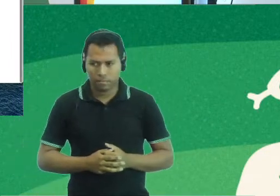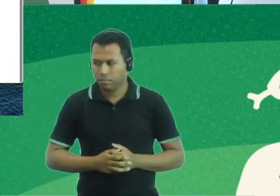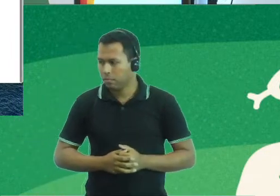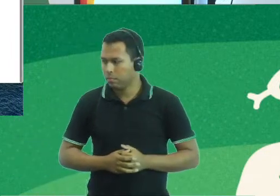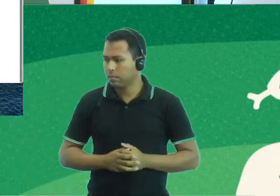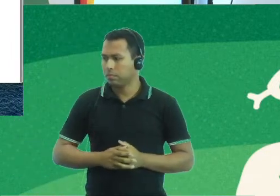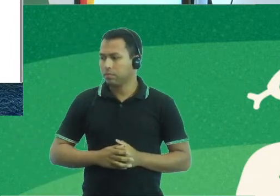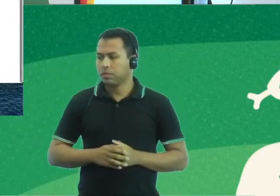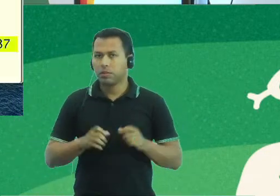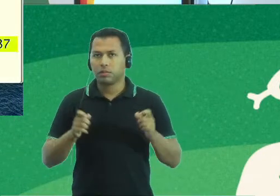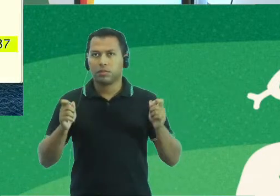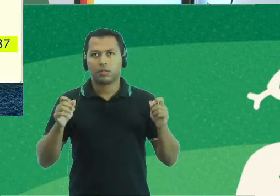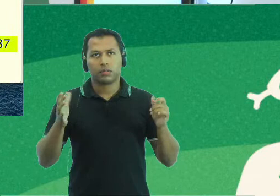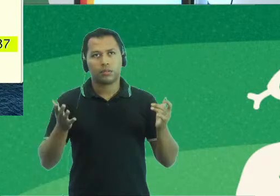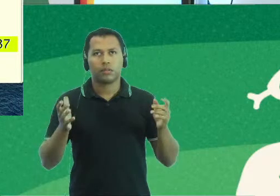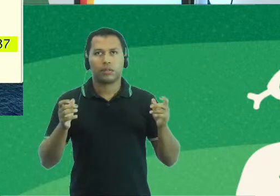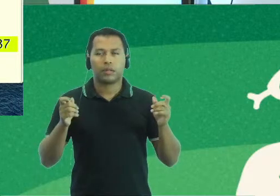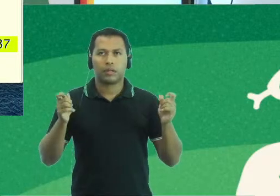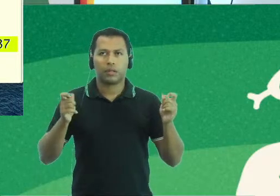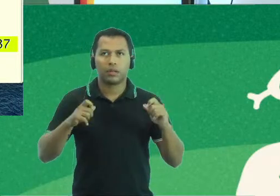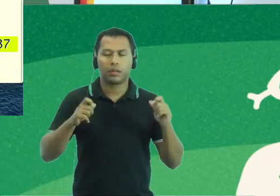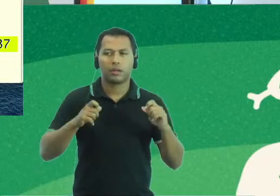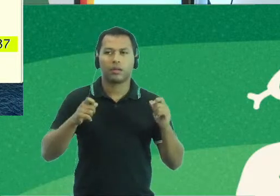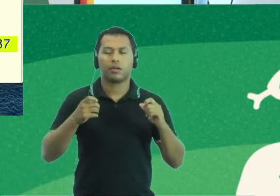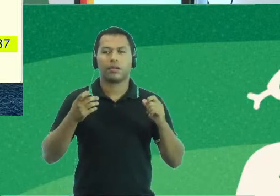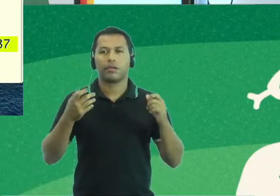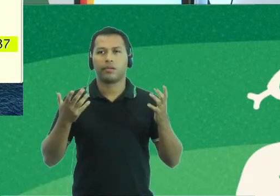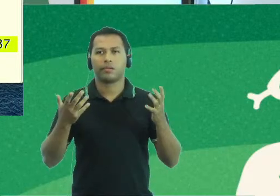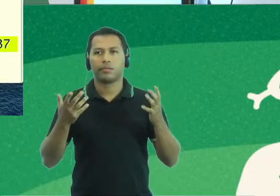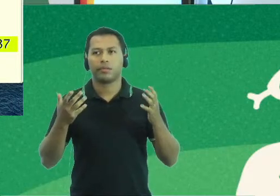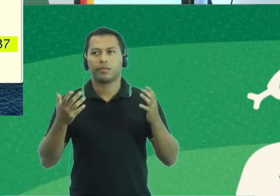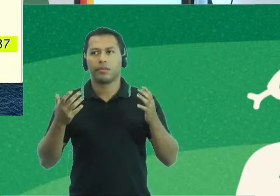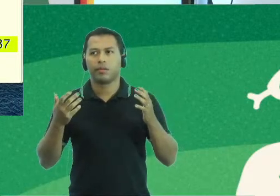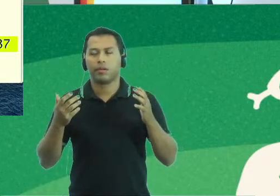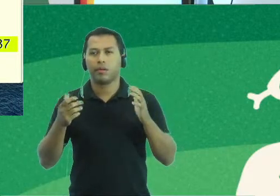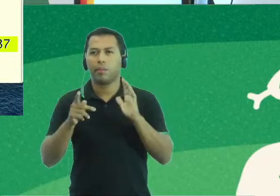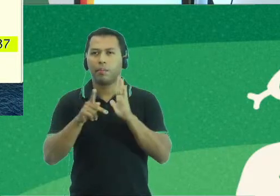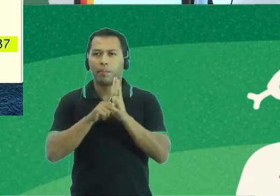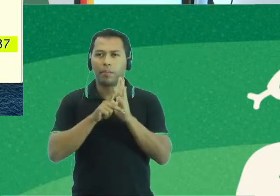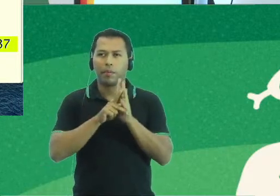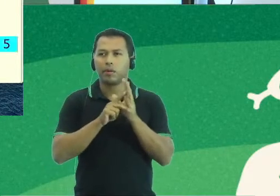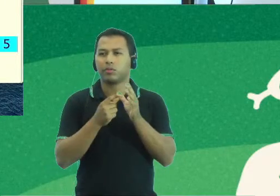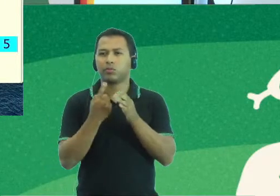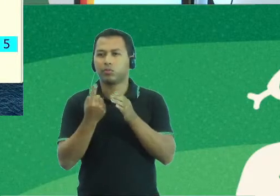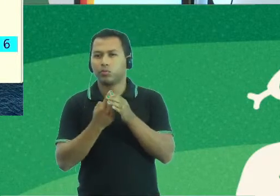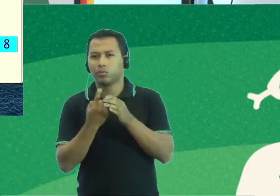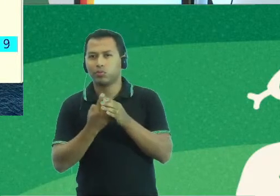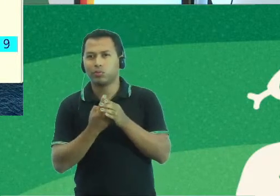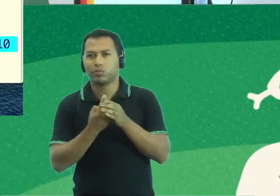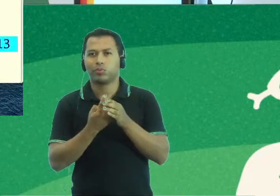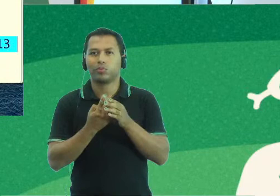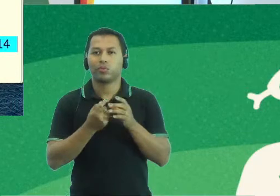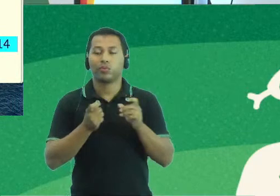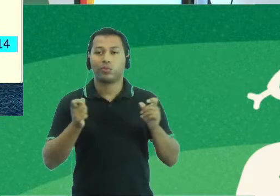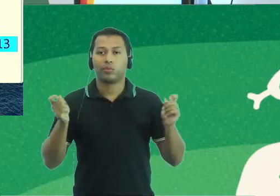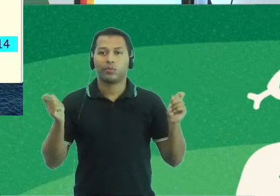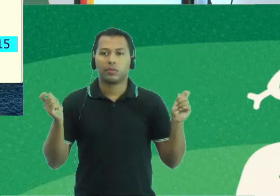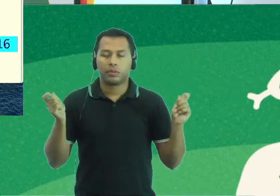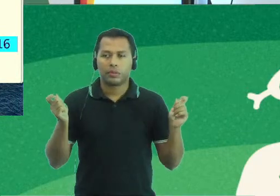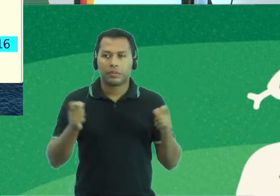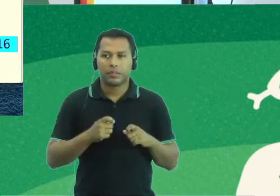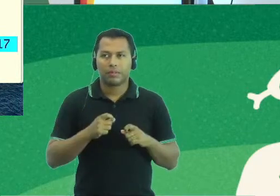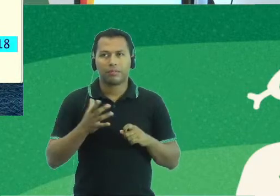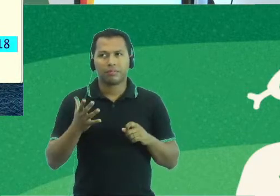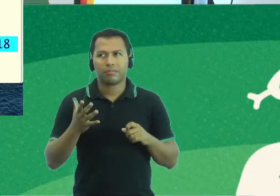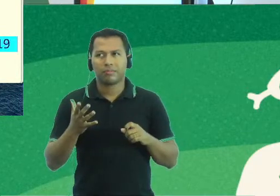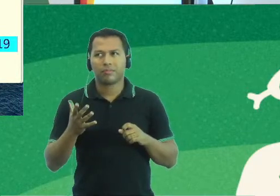edit those, but for this talk, we're just going to send one sentence, so we don't need to deal with any of that. So now we actually send